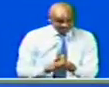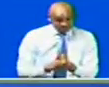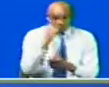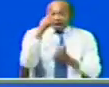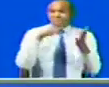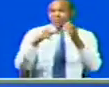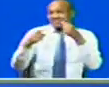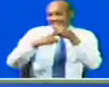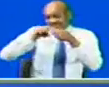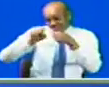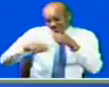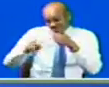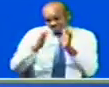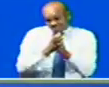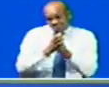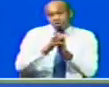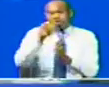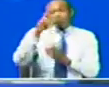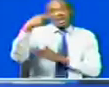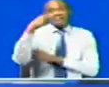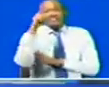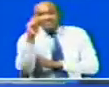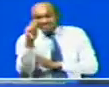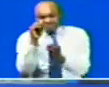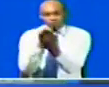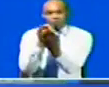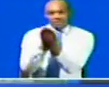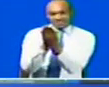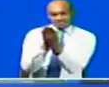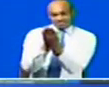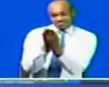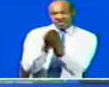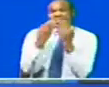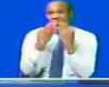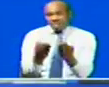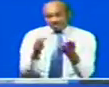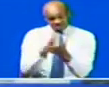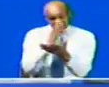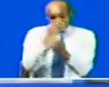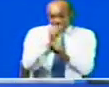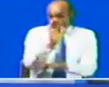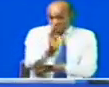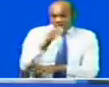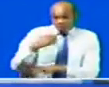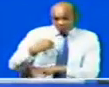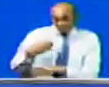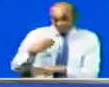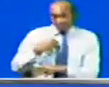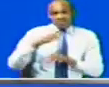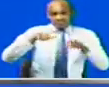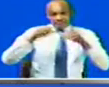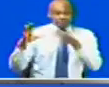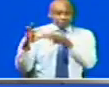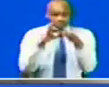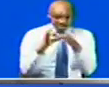1.6 million shillings litres UHT storage capacity. Thanks to its shareholders drawn from the Muki Farmers